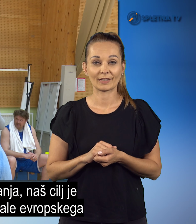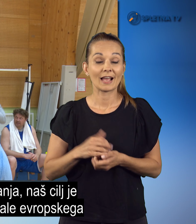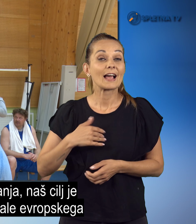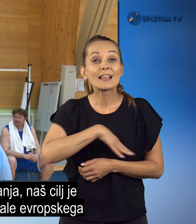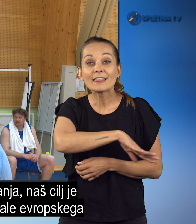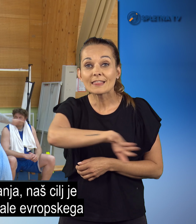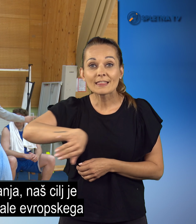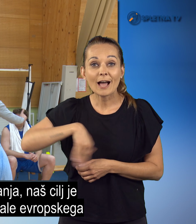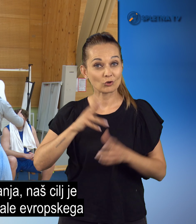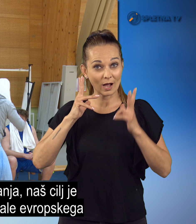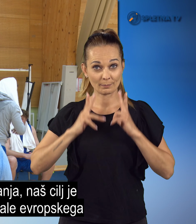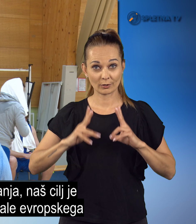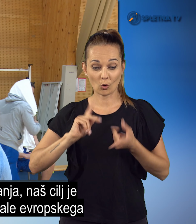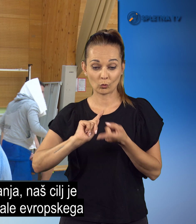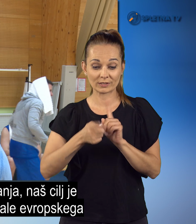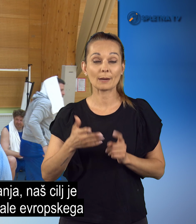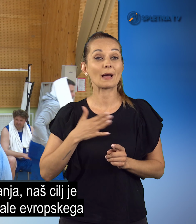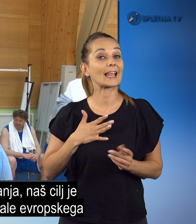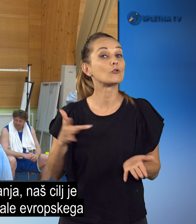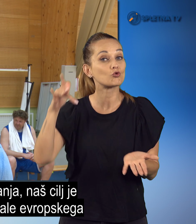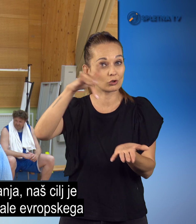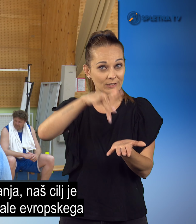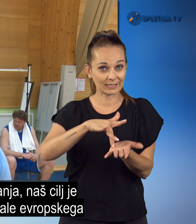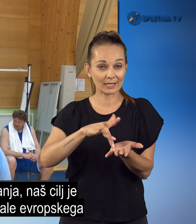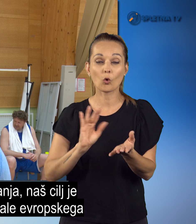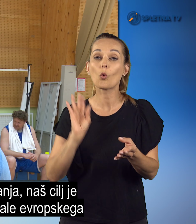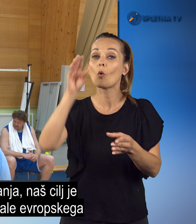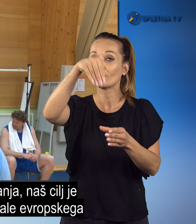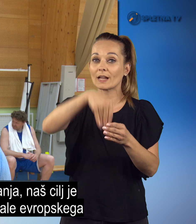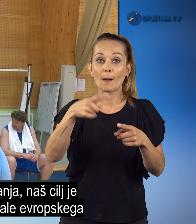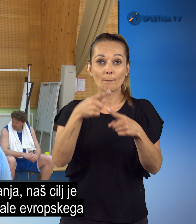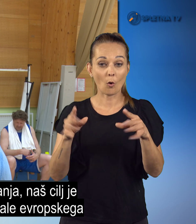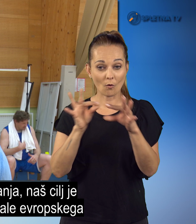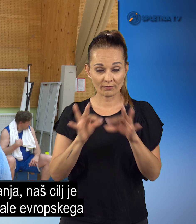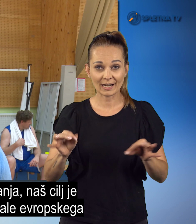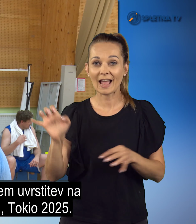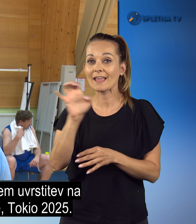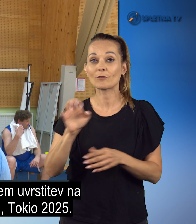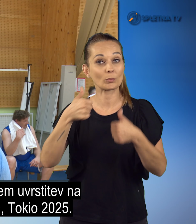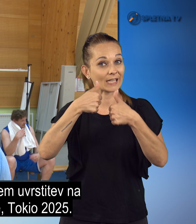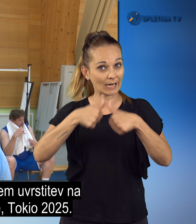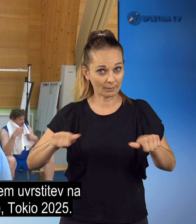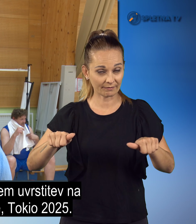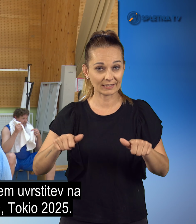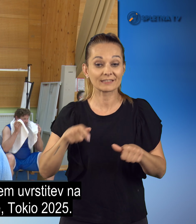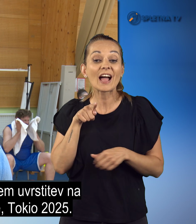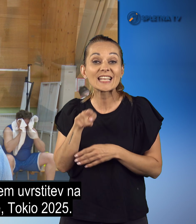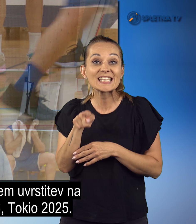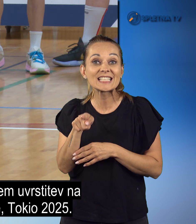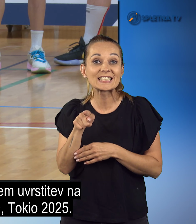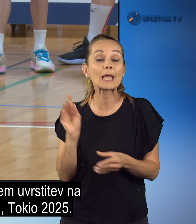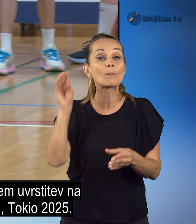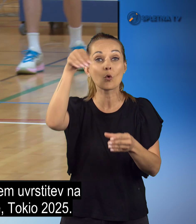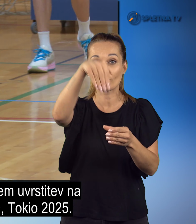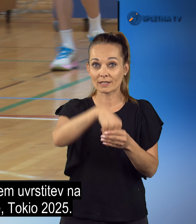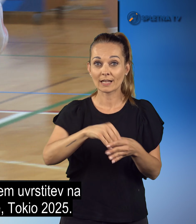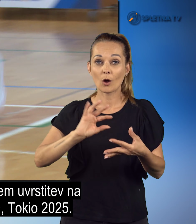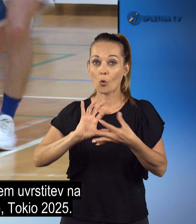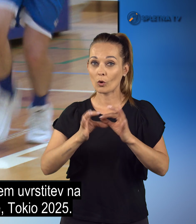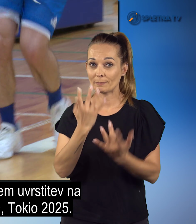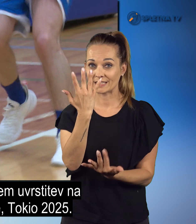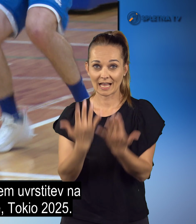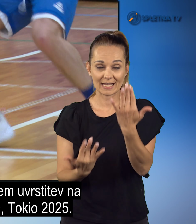Naša pričakovanje oziroma naš cilj uvrstitev v polfinale Evropskega prvenstva in s tem uvrstitev